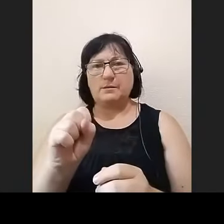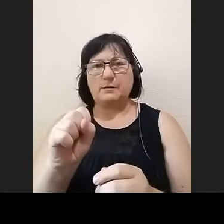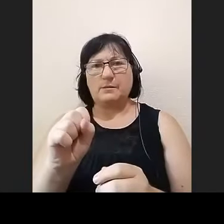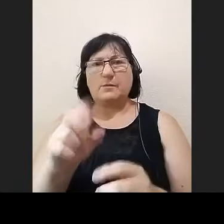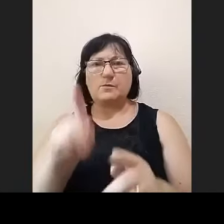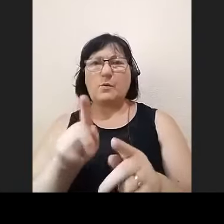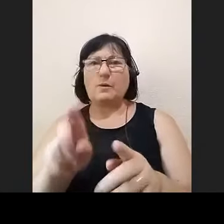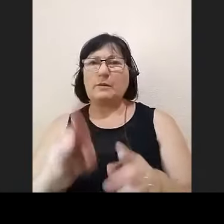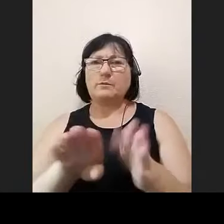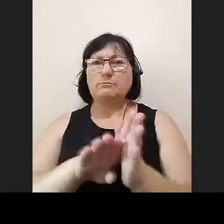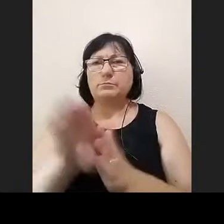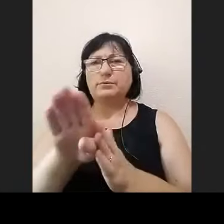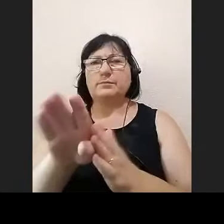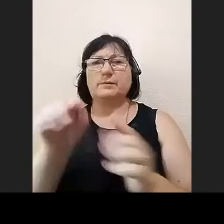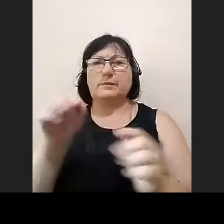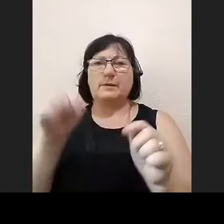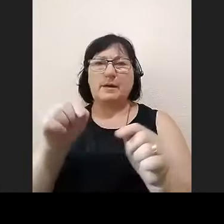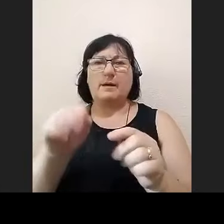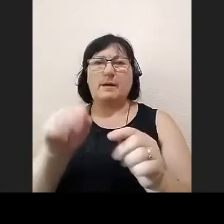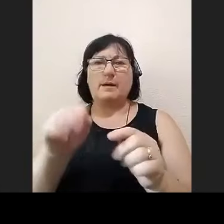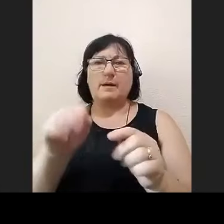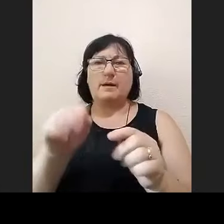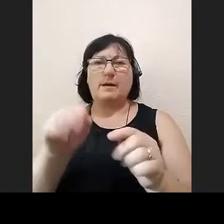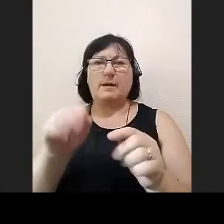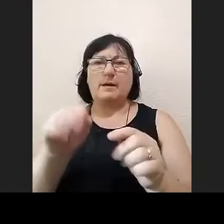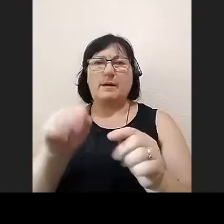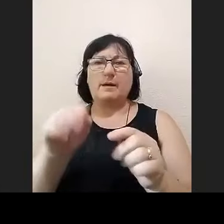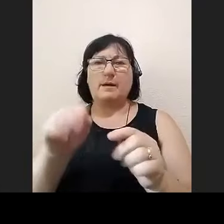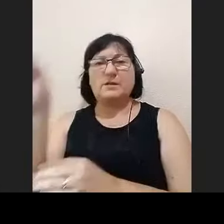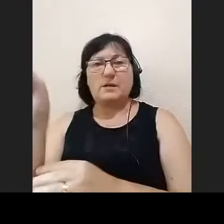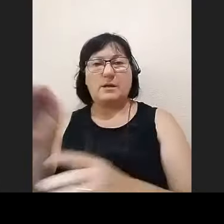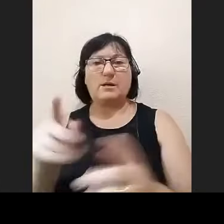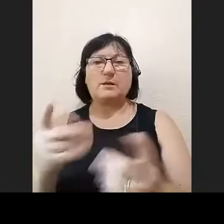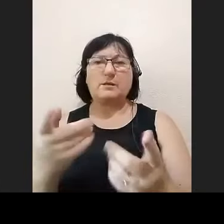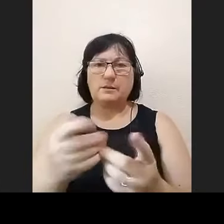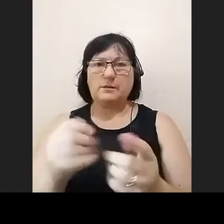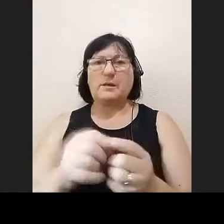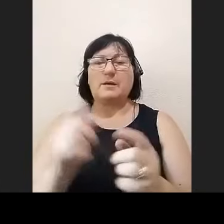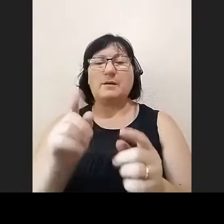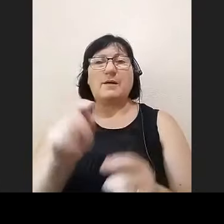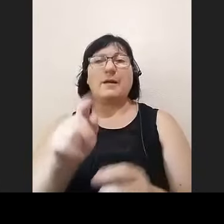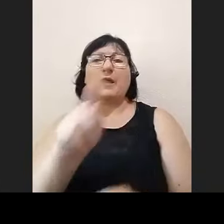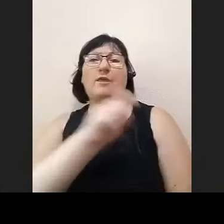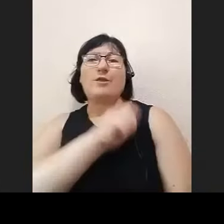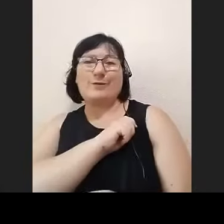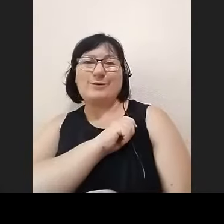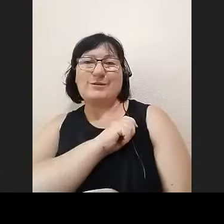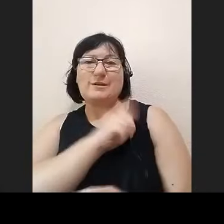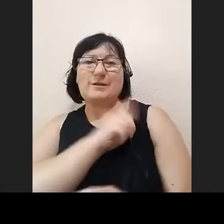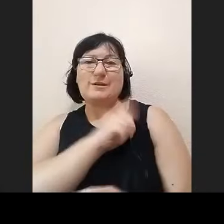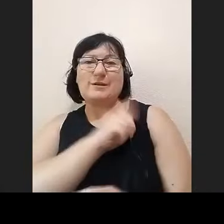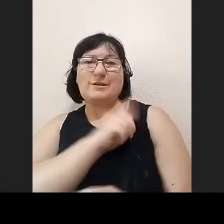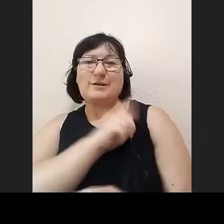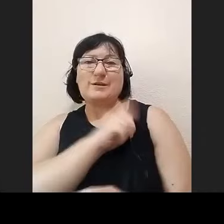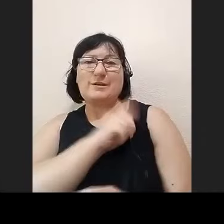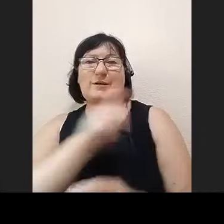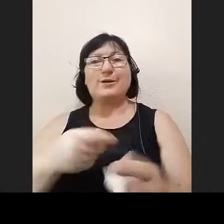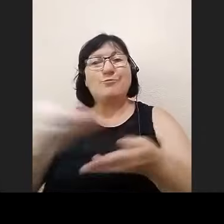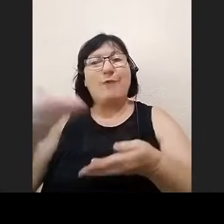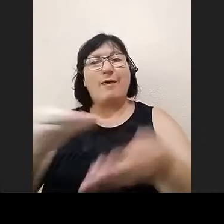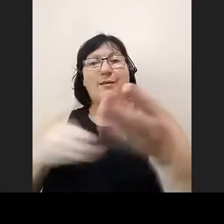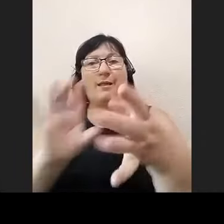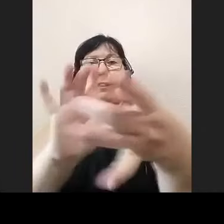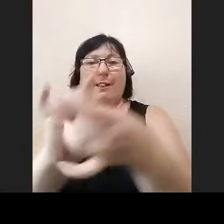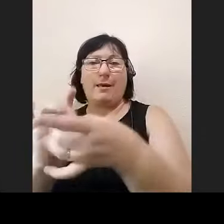what people refer to as trusted trade lanes. We aim to reduce the number of agencies intervening in the cargo